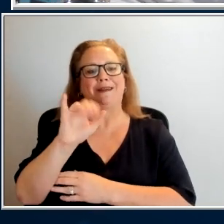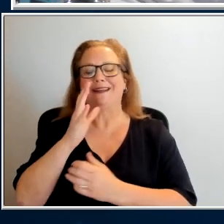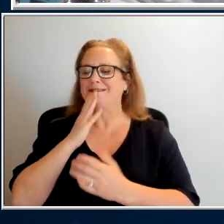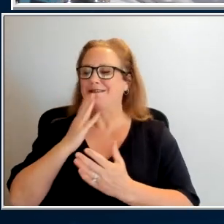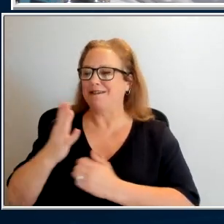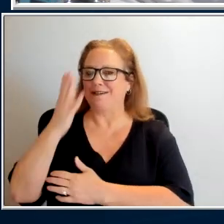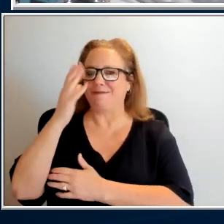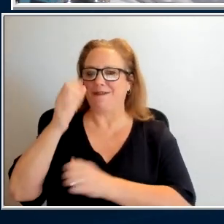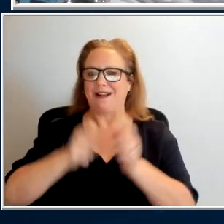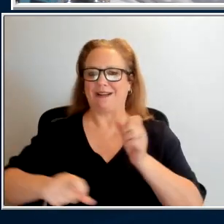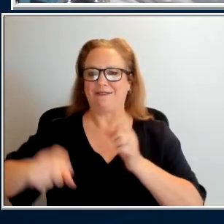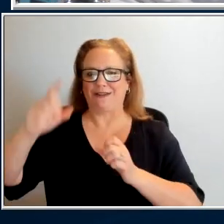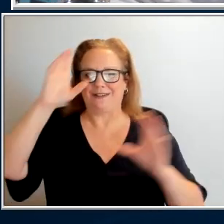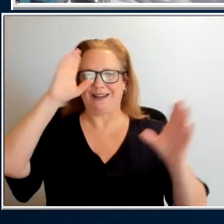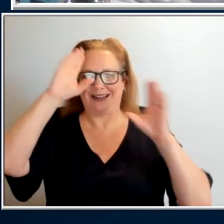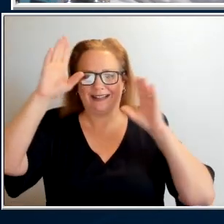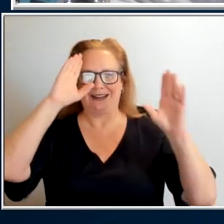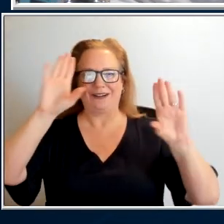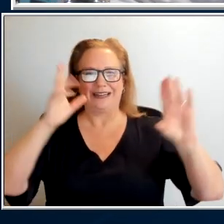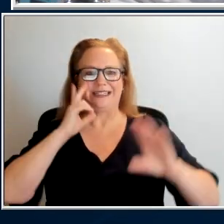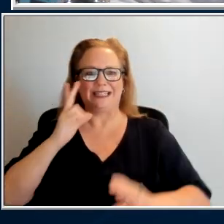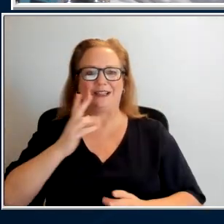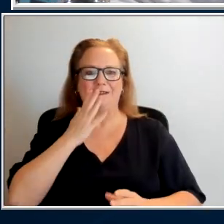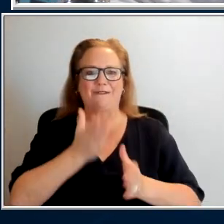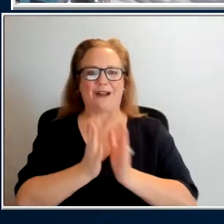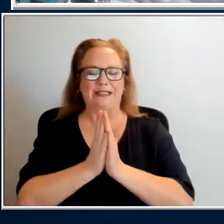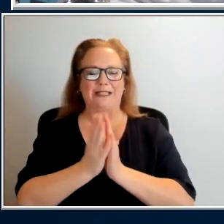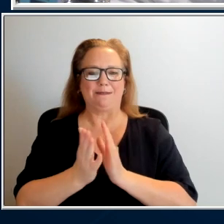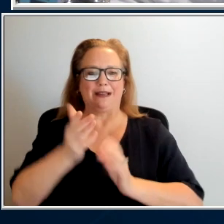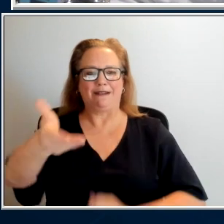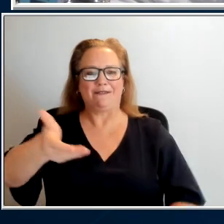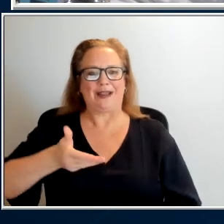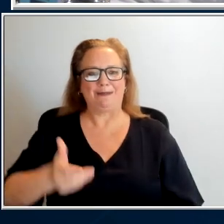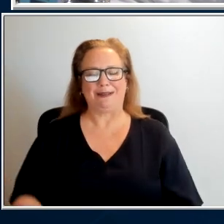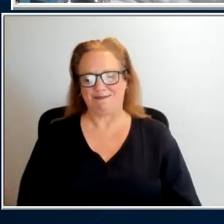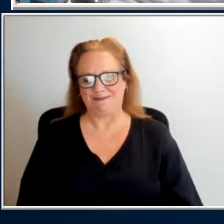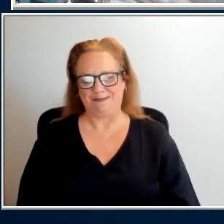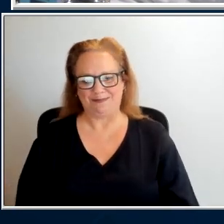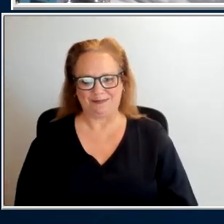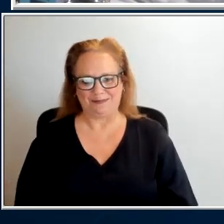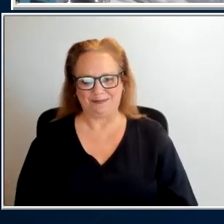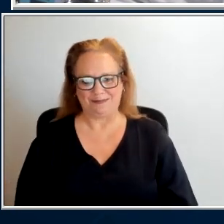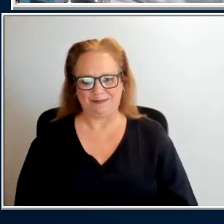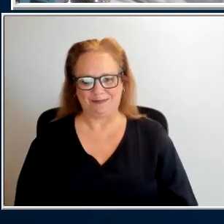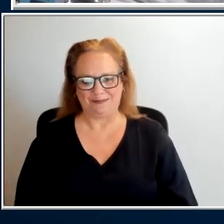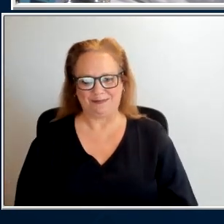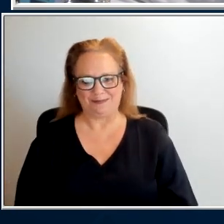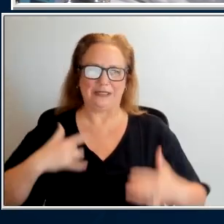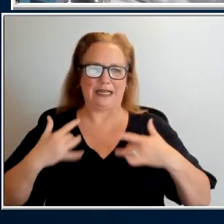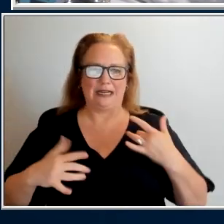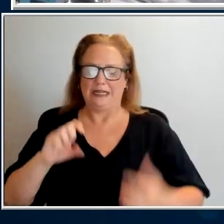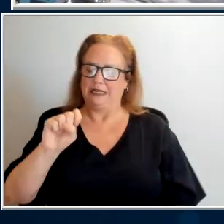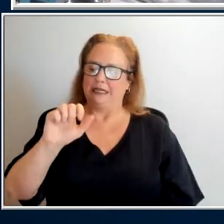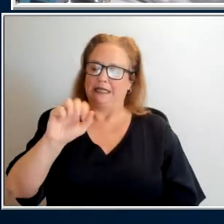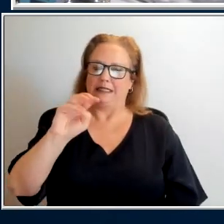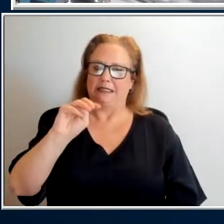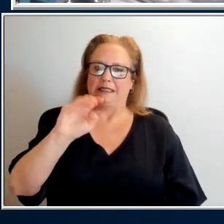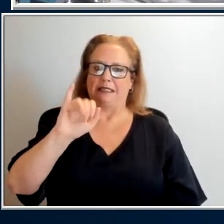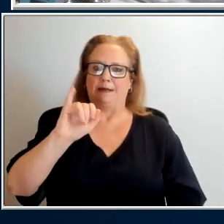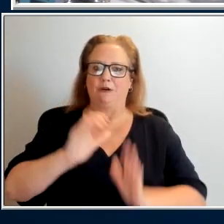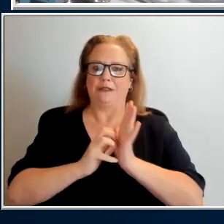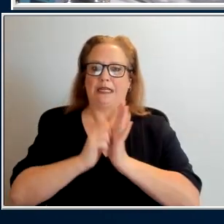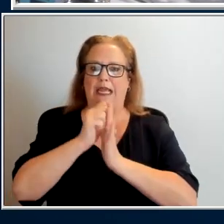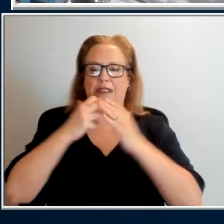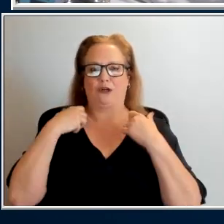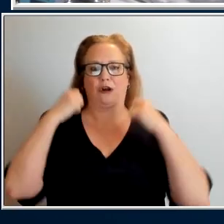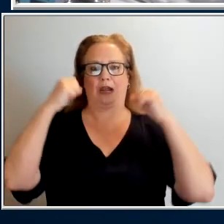morning, everybody. So great to see you. Thanks for asking me and inviting me here. We're delighted to have you. Now, Sammy is a cancer exercise specialist who